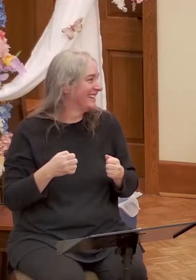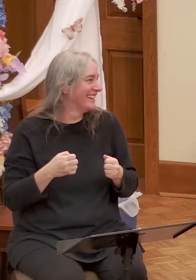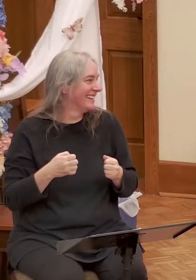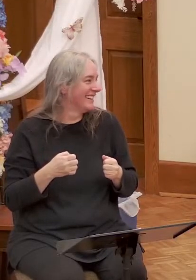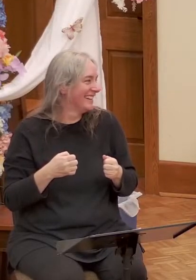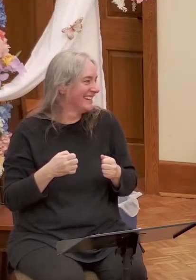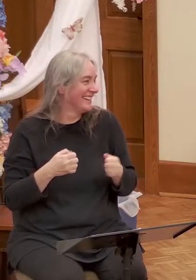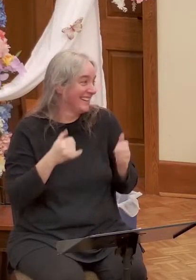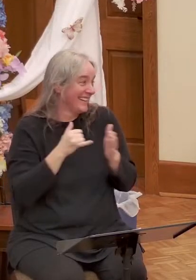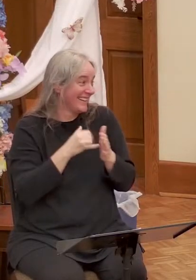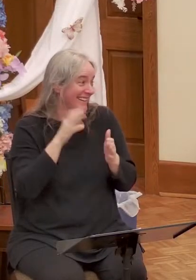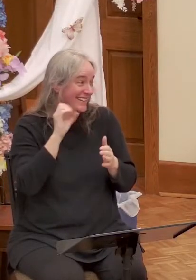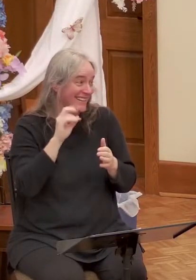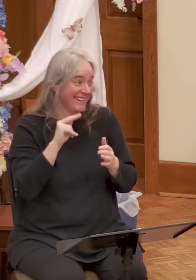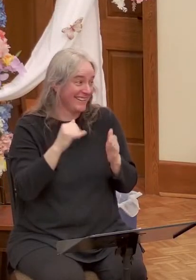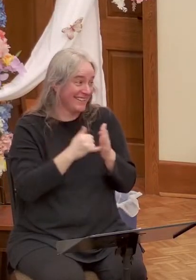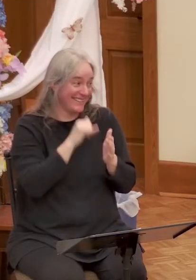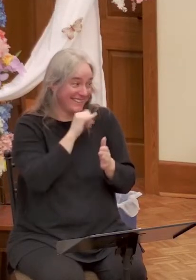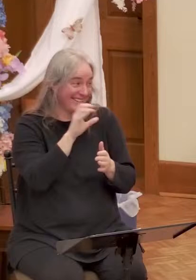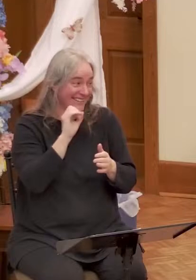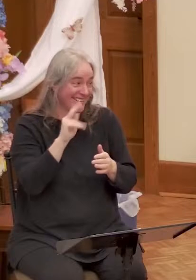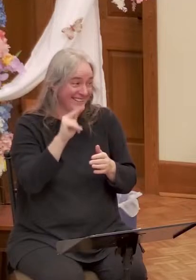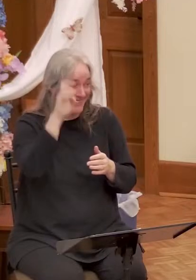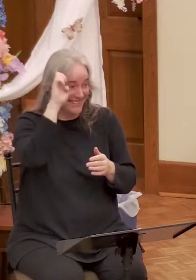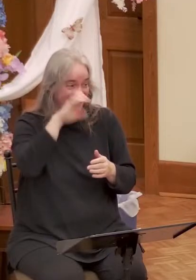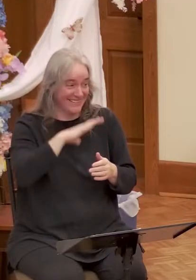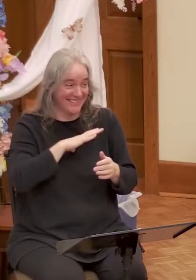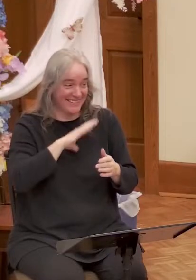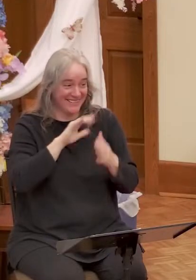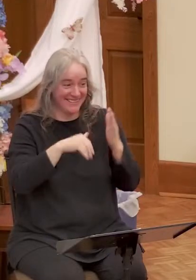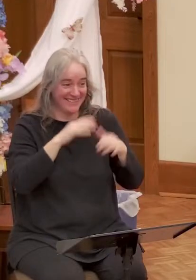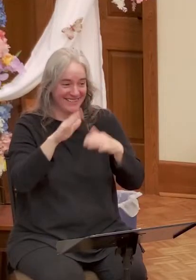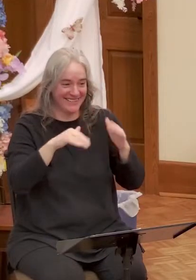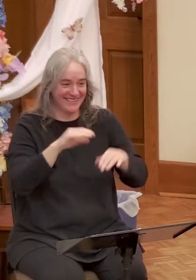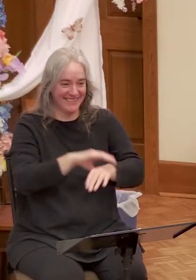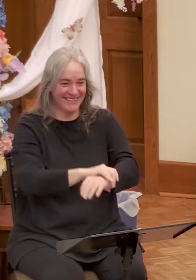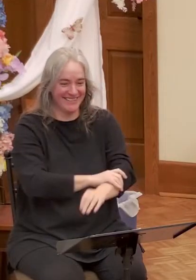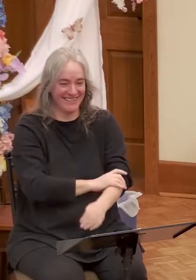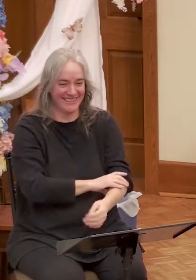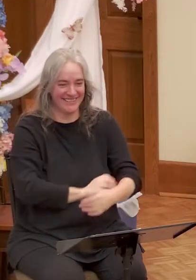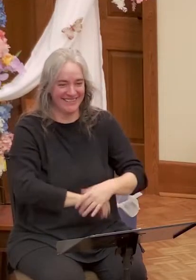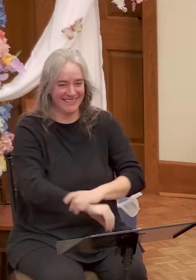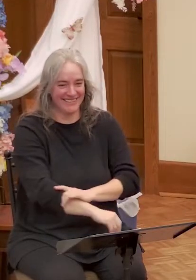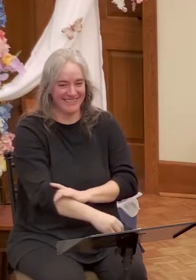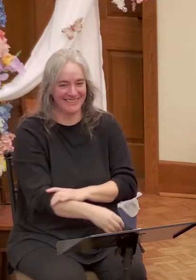It's all right, it really is okay. He's fine just to walk around. Don't worry about it.